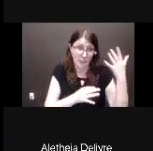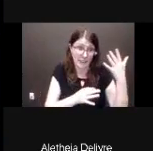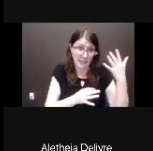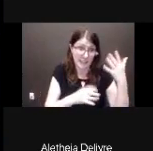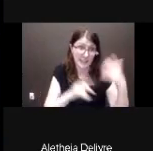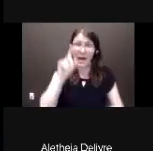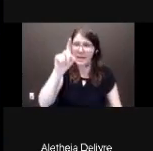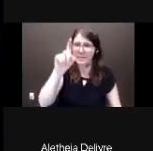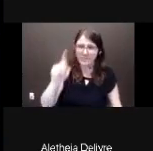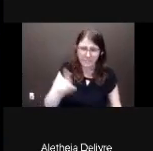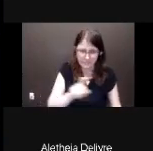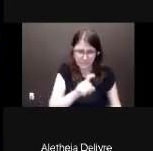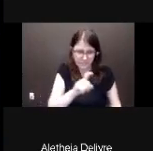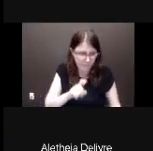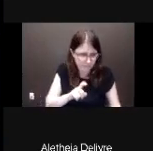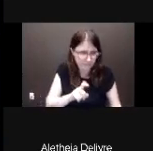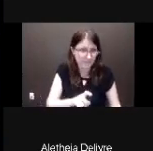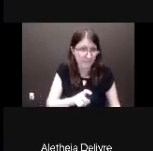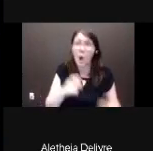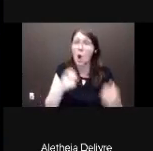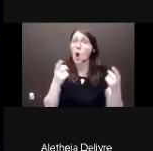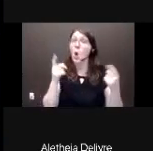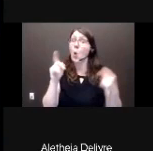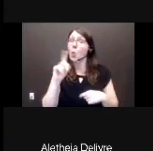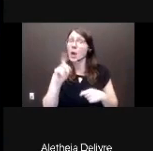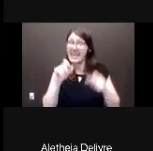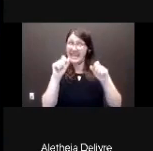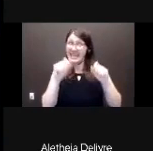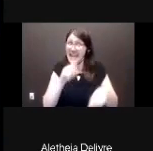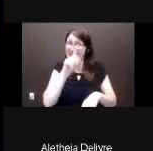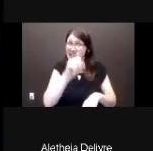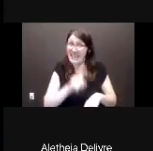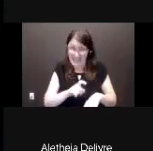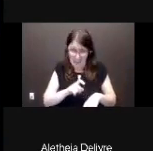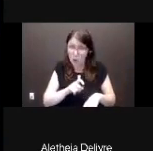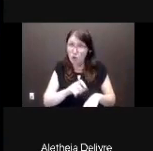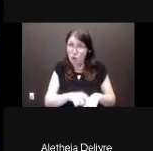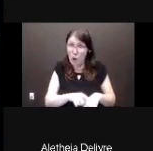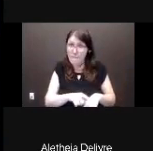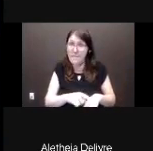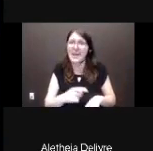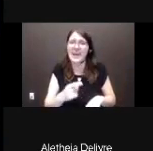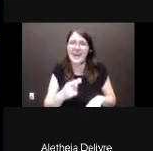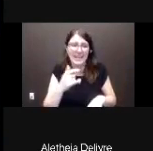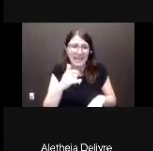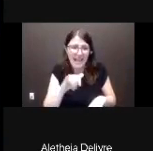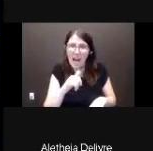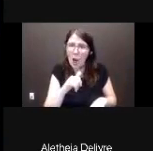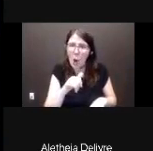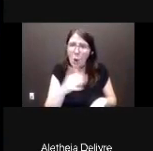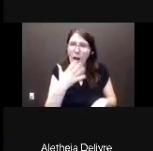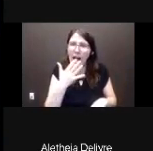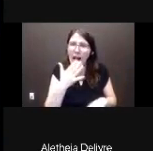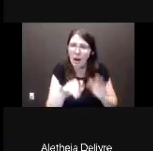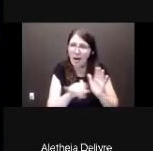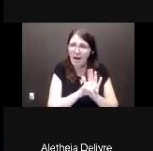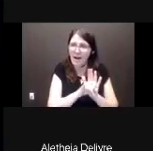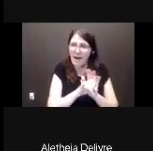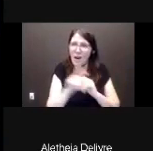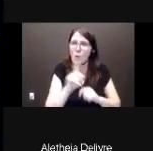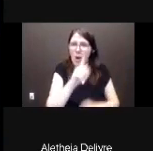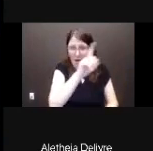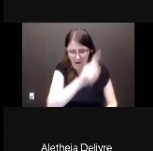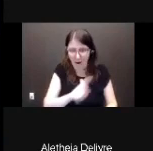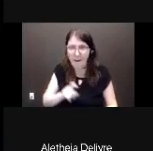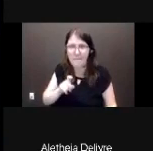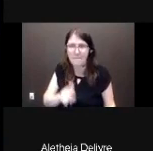it in with the yellow color. So it helps you go from one part of the video to another. So in this case, I can put a transition from one video to another